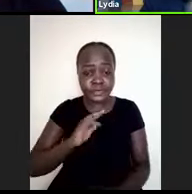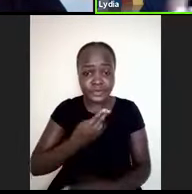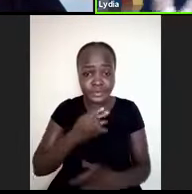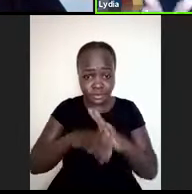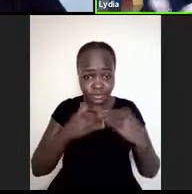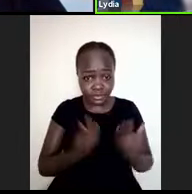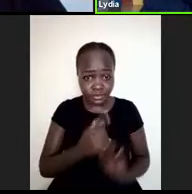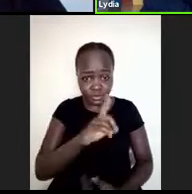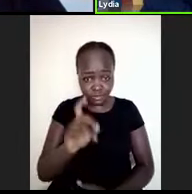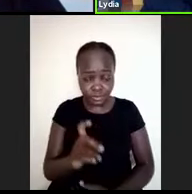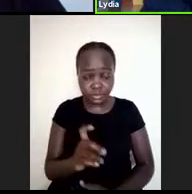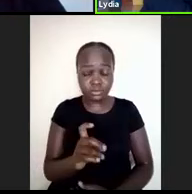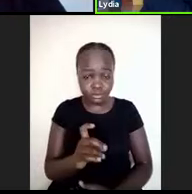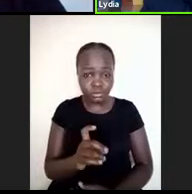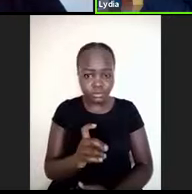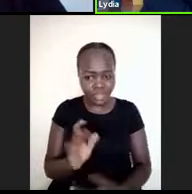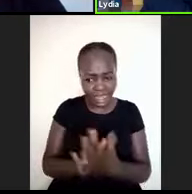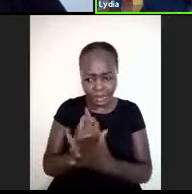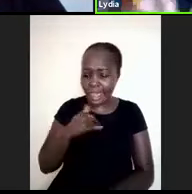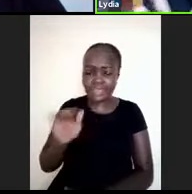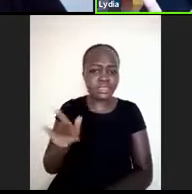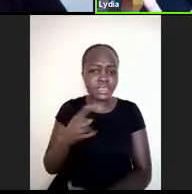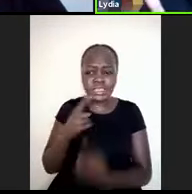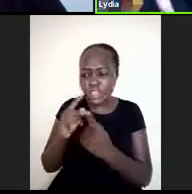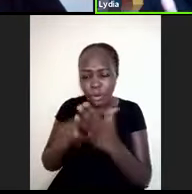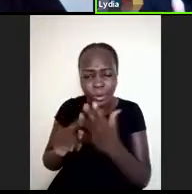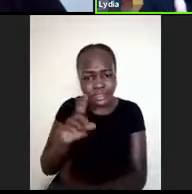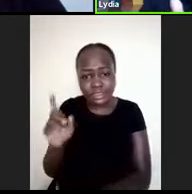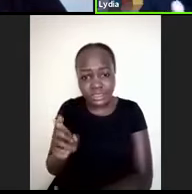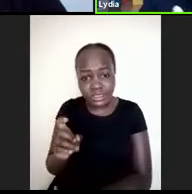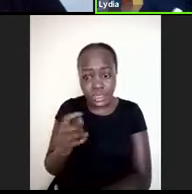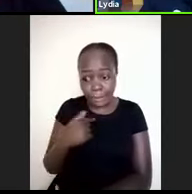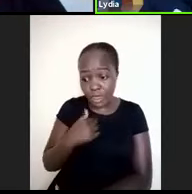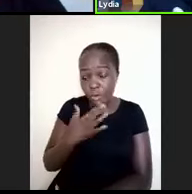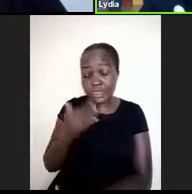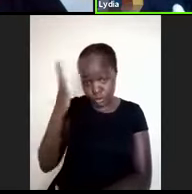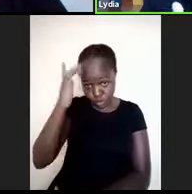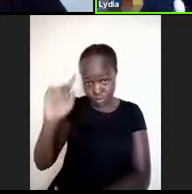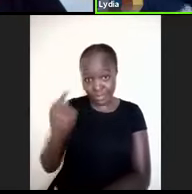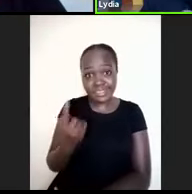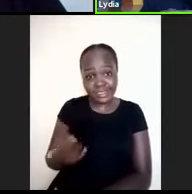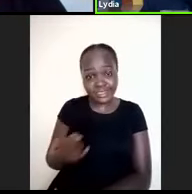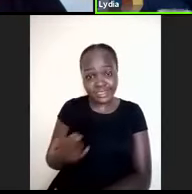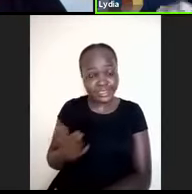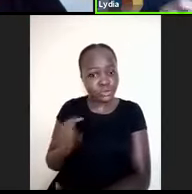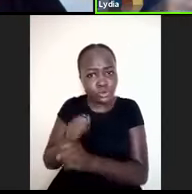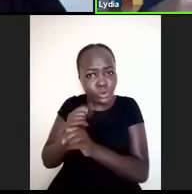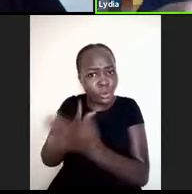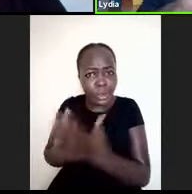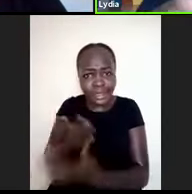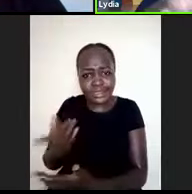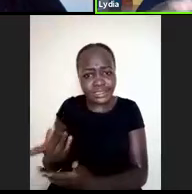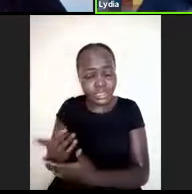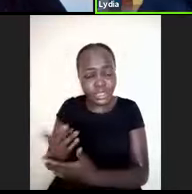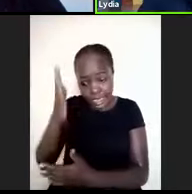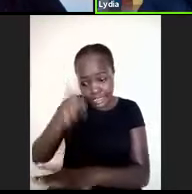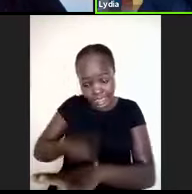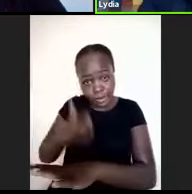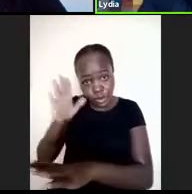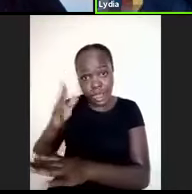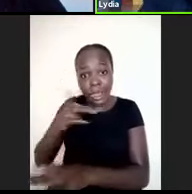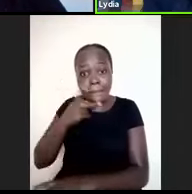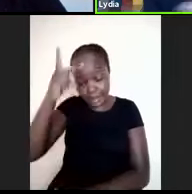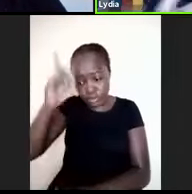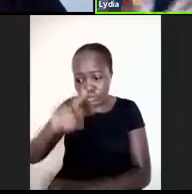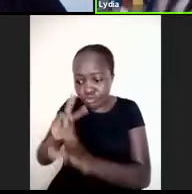him, okay, so what did Jesus tell you? He said, first I wanted to know what he was doing. You know, when you're a parent, you investigate your